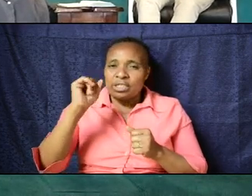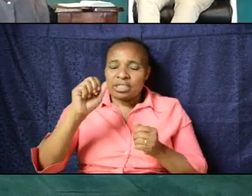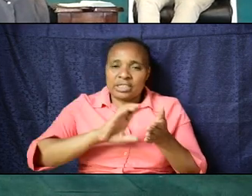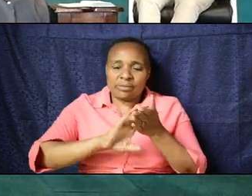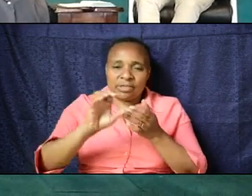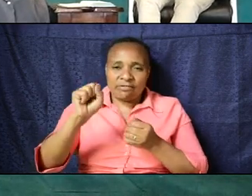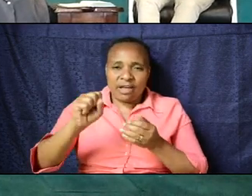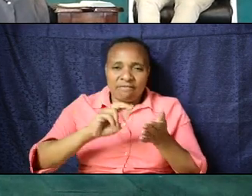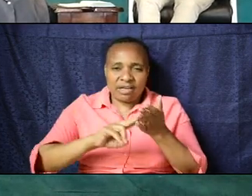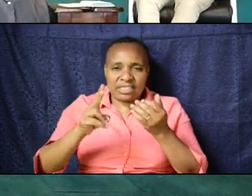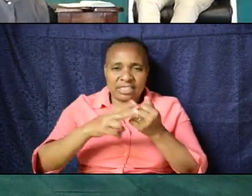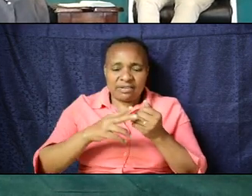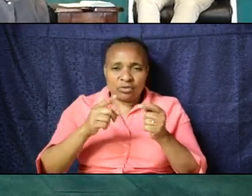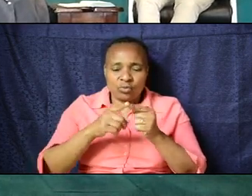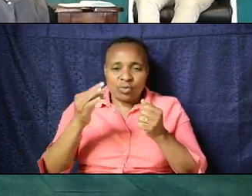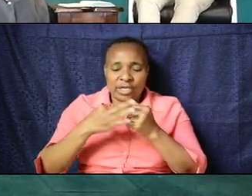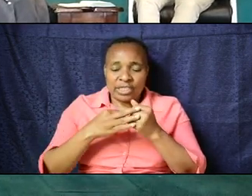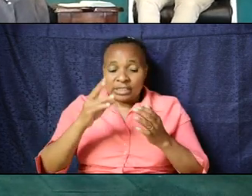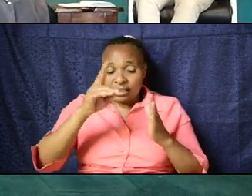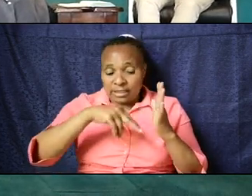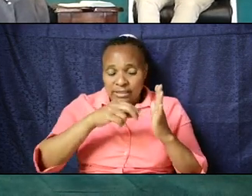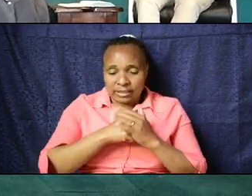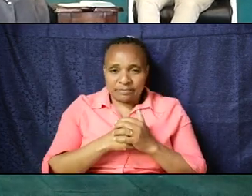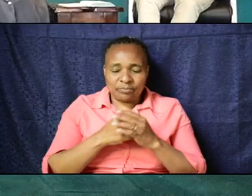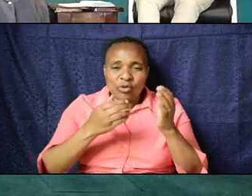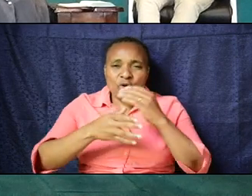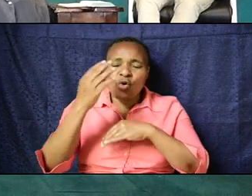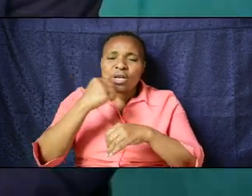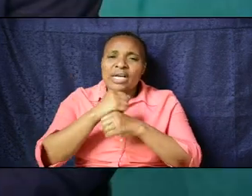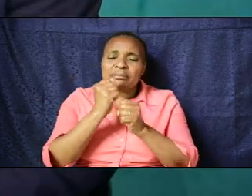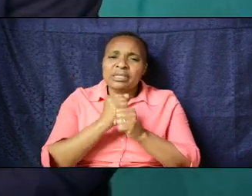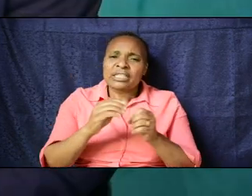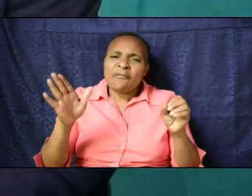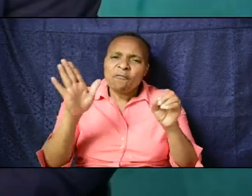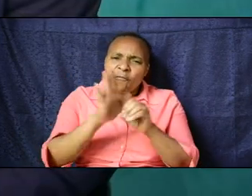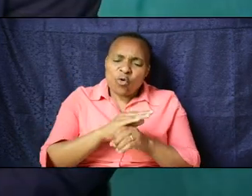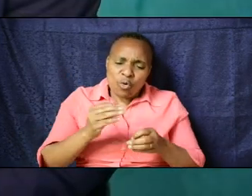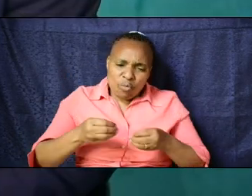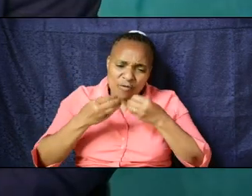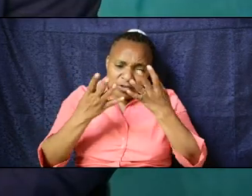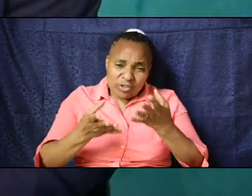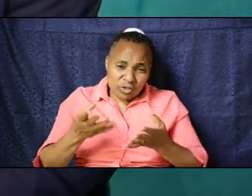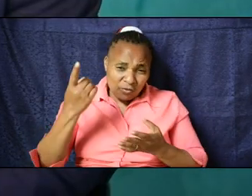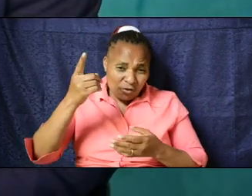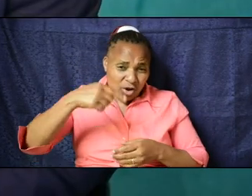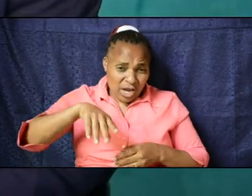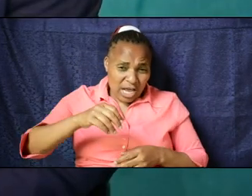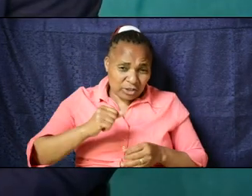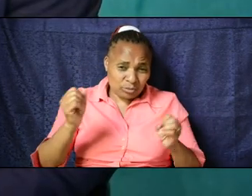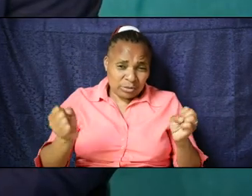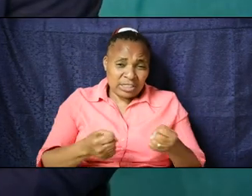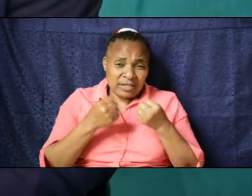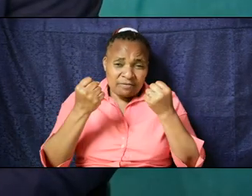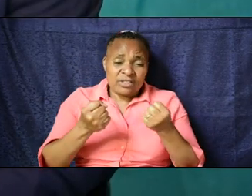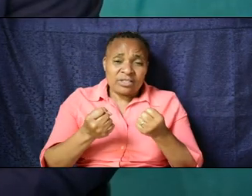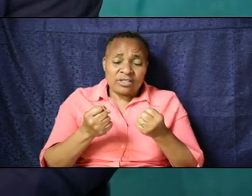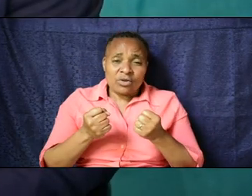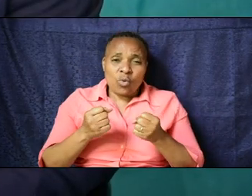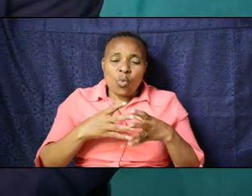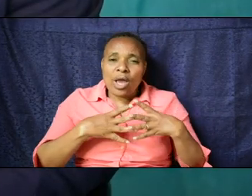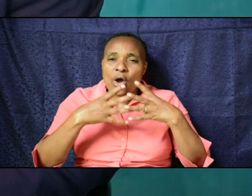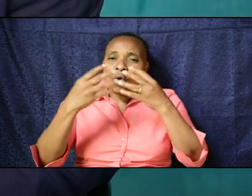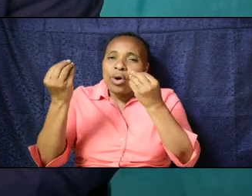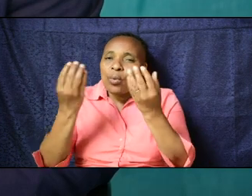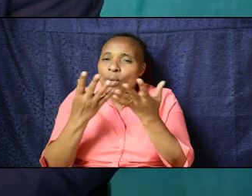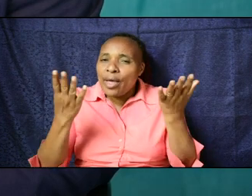chapter 5, 7 to 8, and it reads, God has made full provision for us to be saved. We are headed